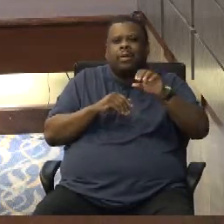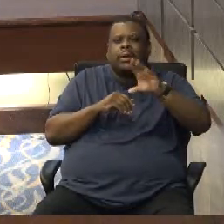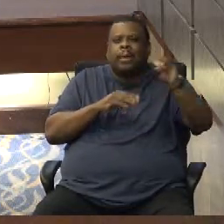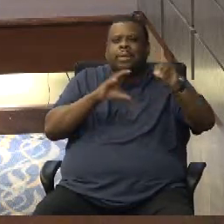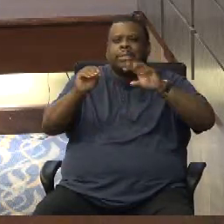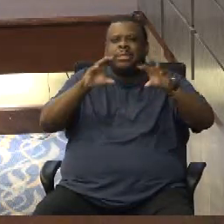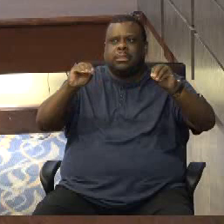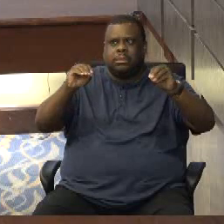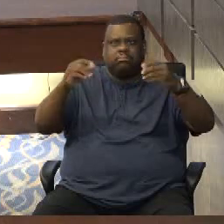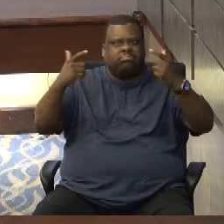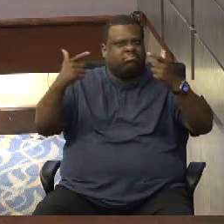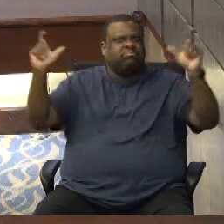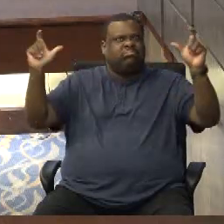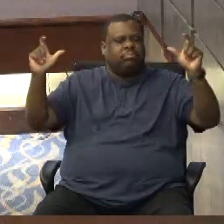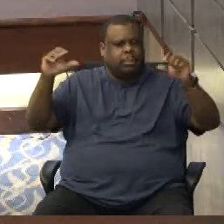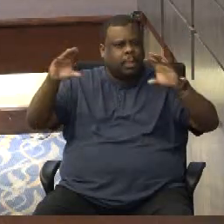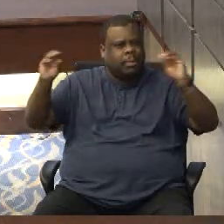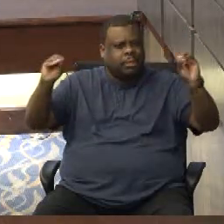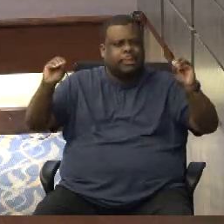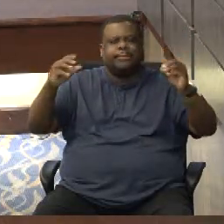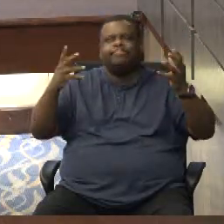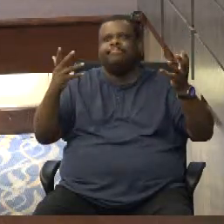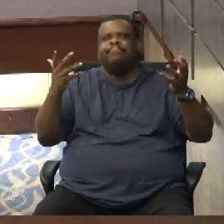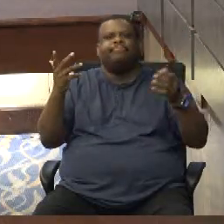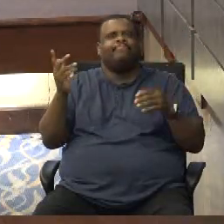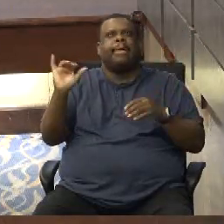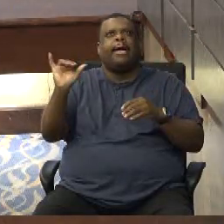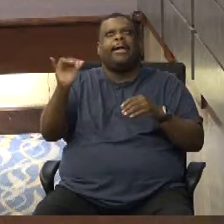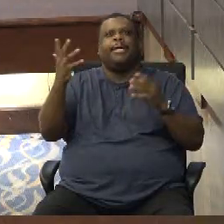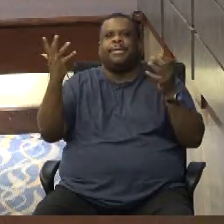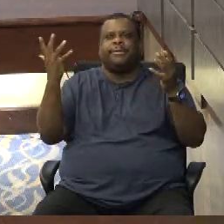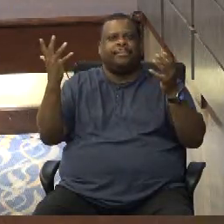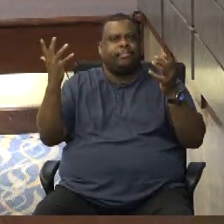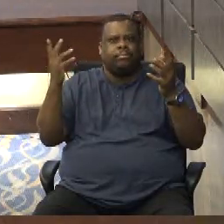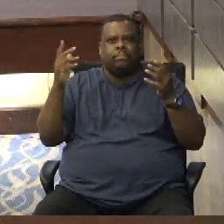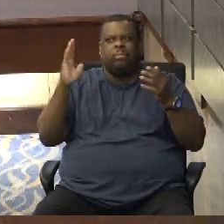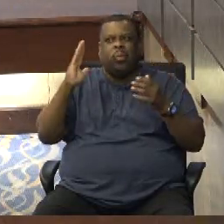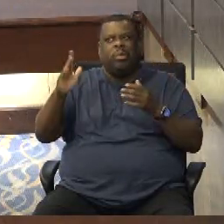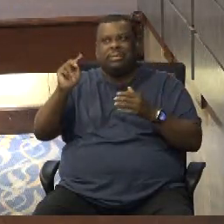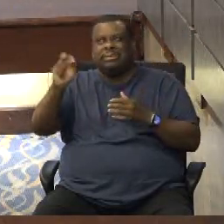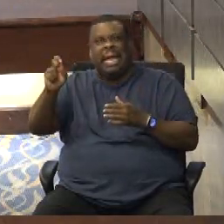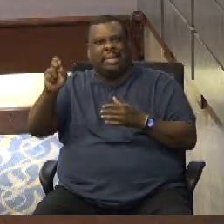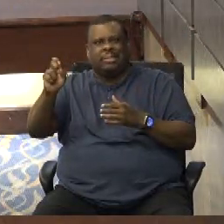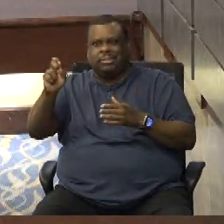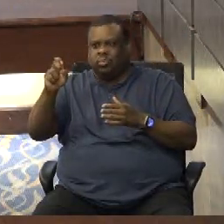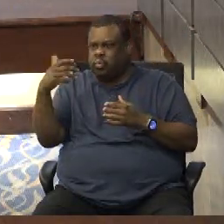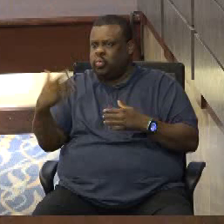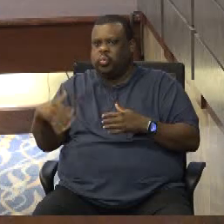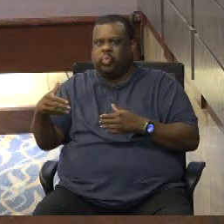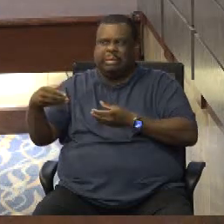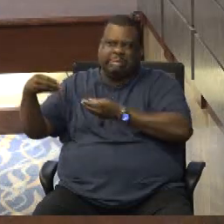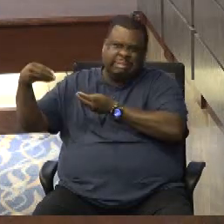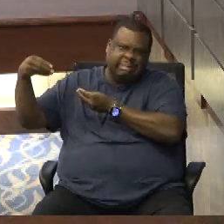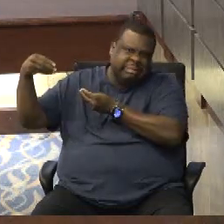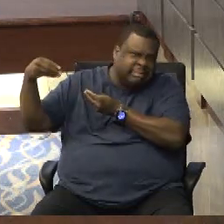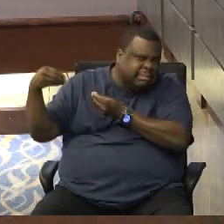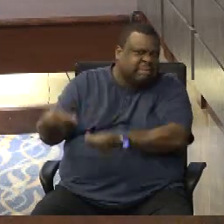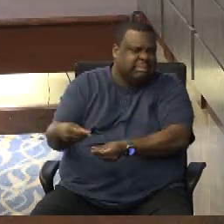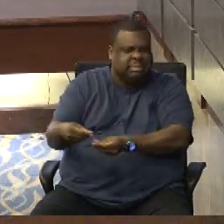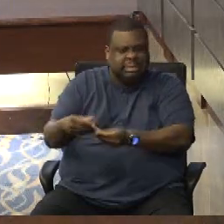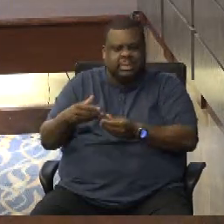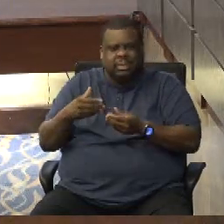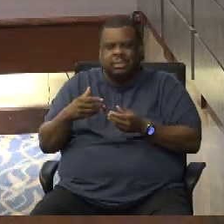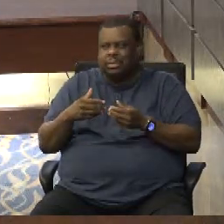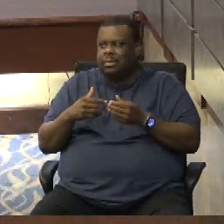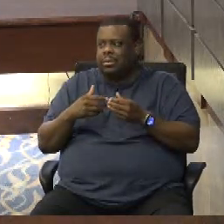big companies that are going to, pay big property tax bills on a big factory, they say, well, one of the